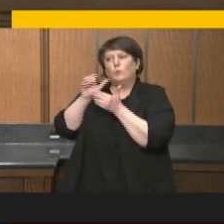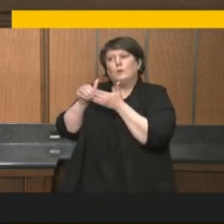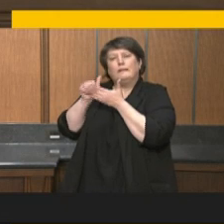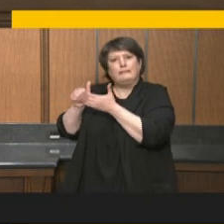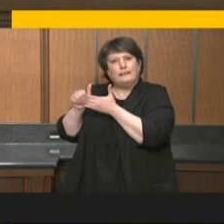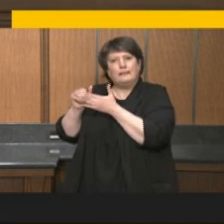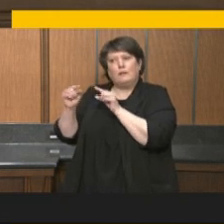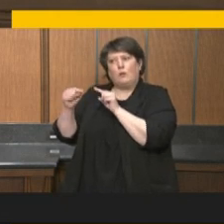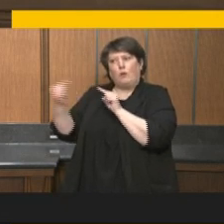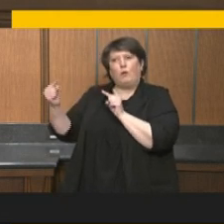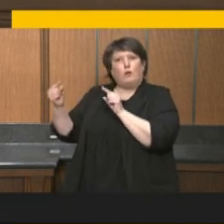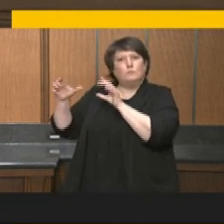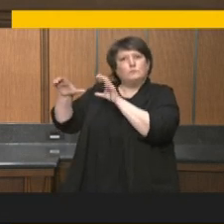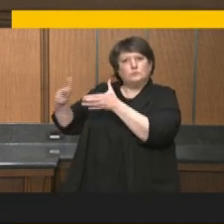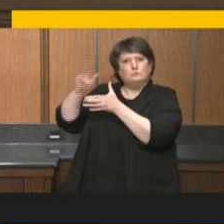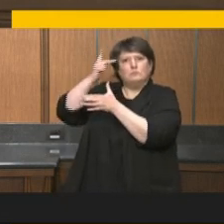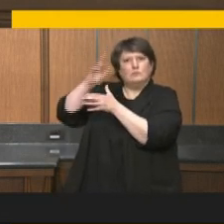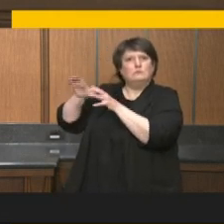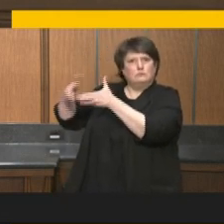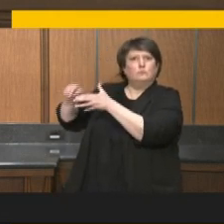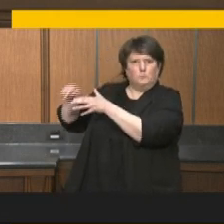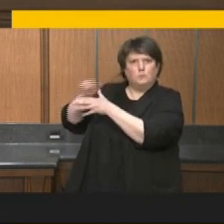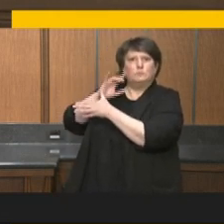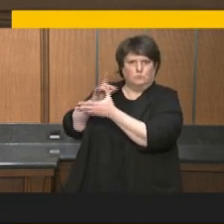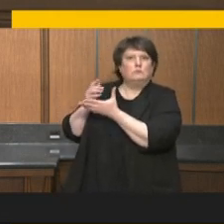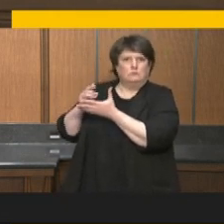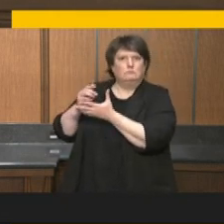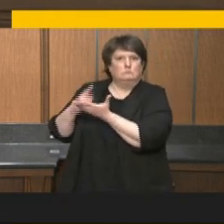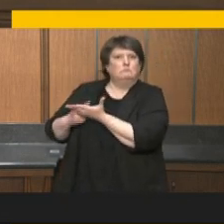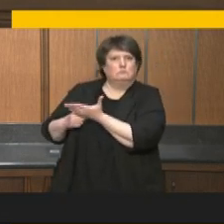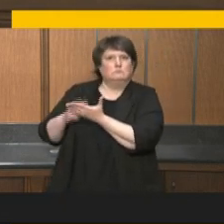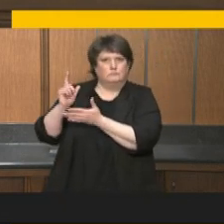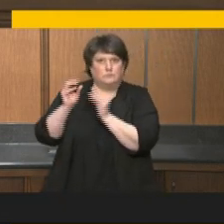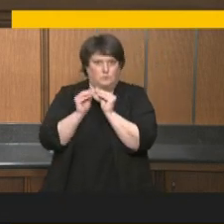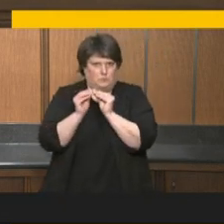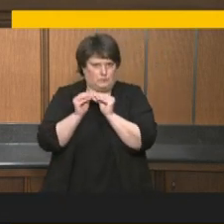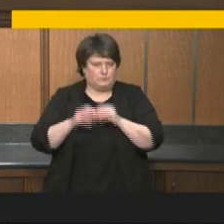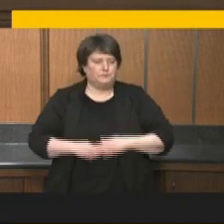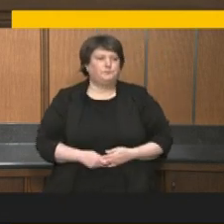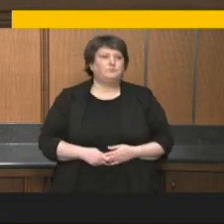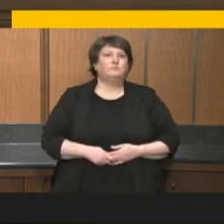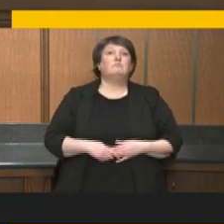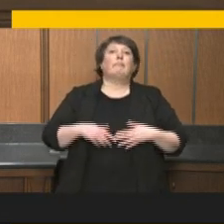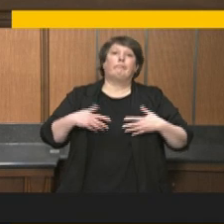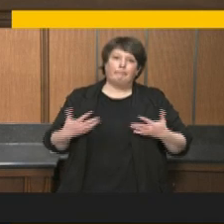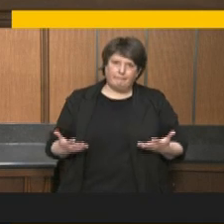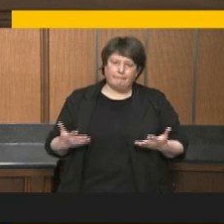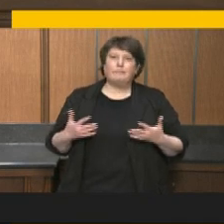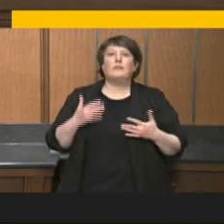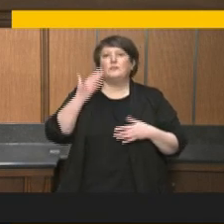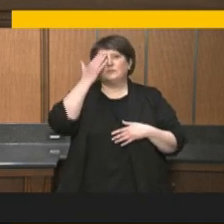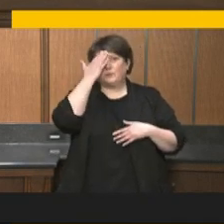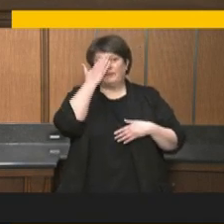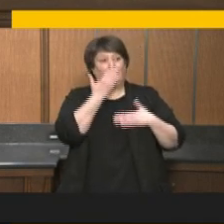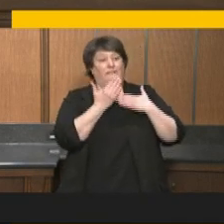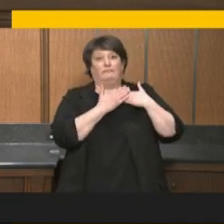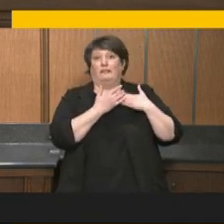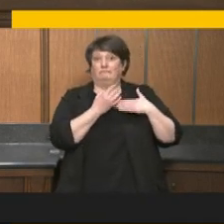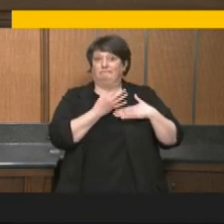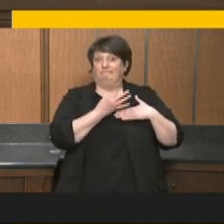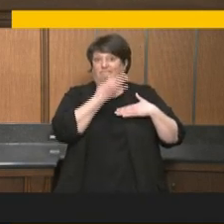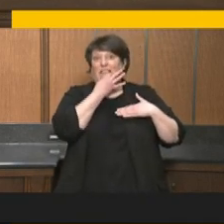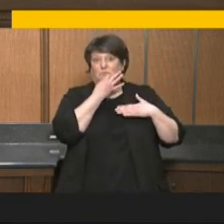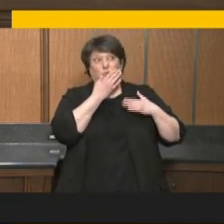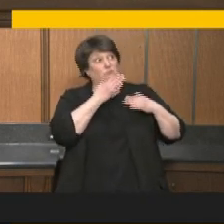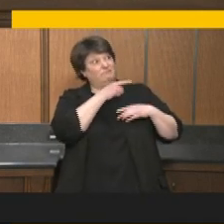just conclude by saying that we all now know that the advice of our experts is that